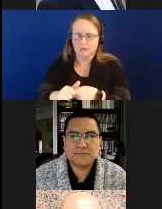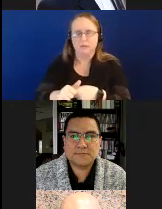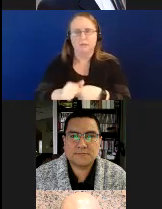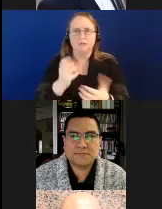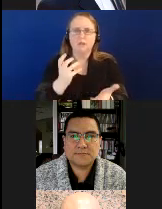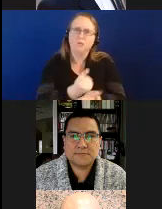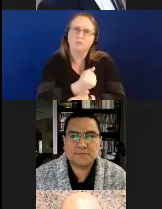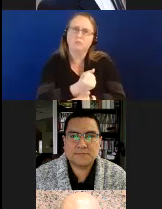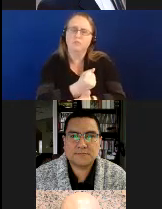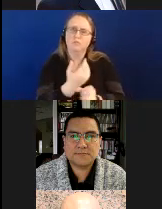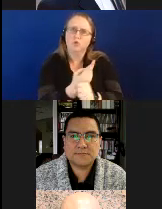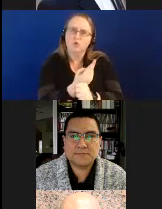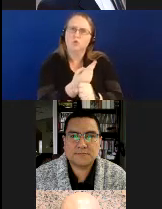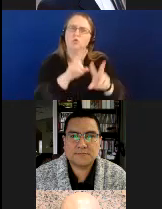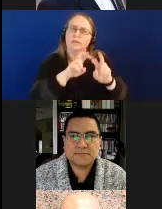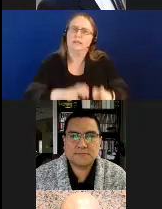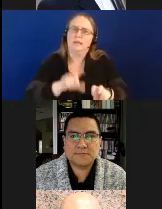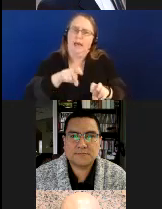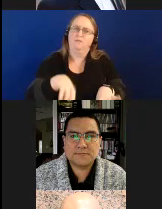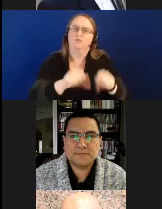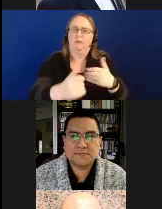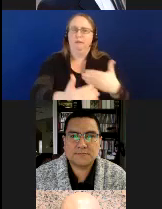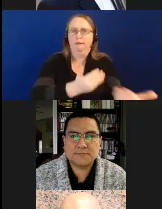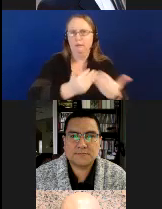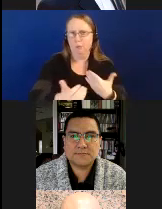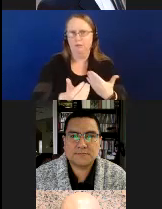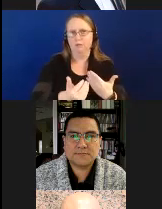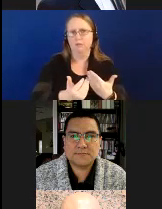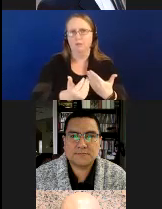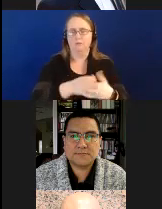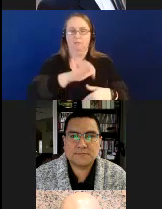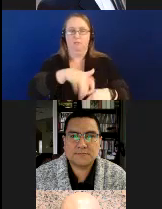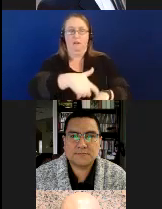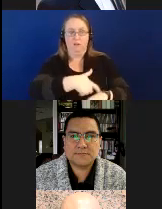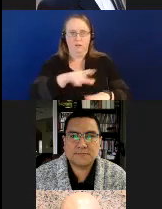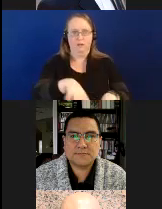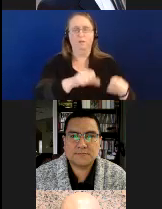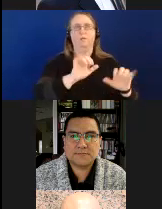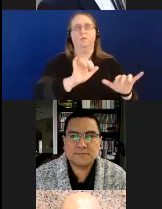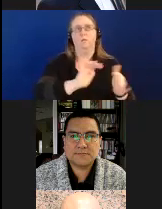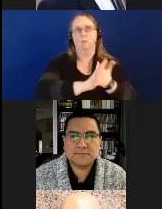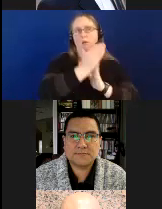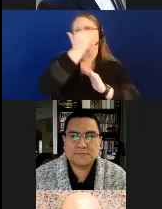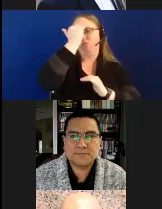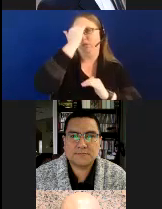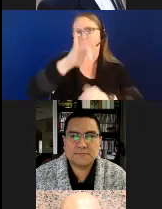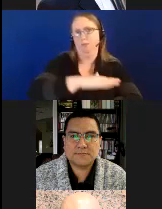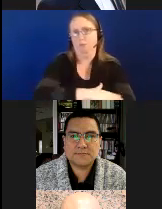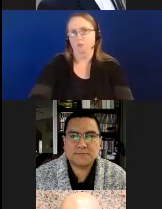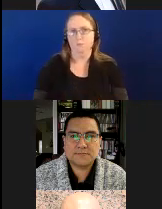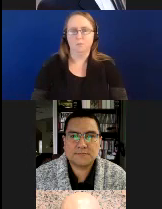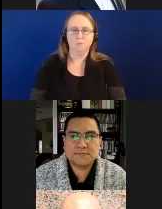some assessments that our kids are going to need to take anyways to be able to become more familiar with the platform?